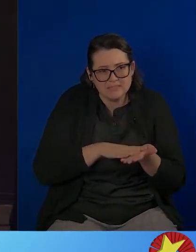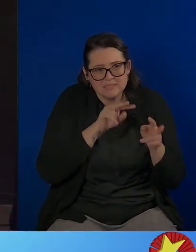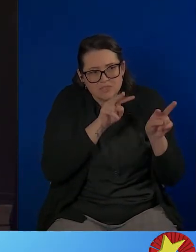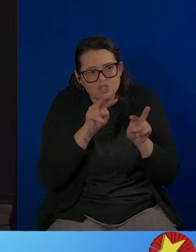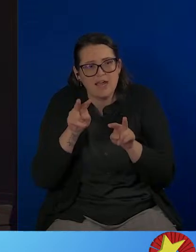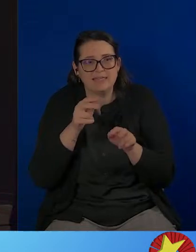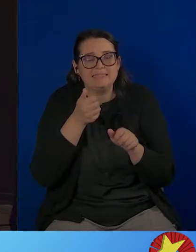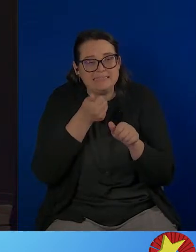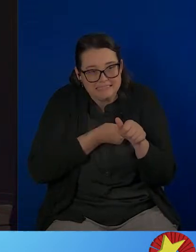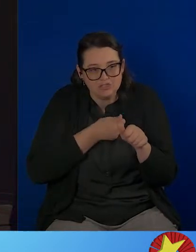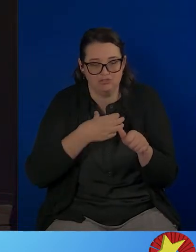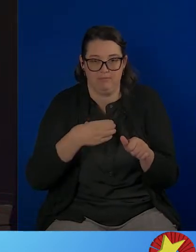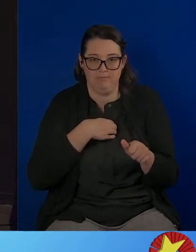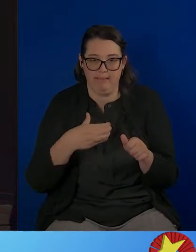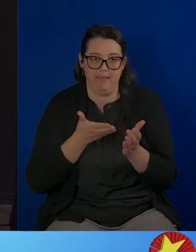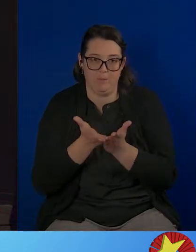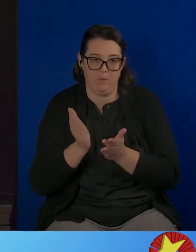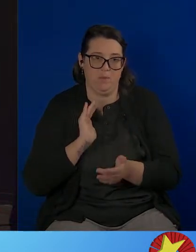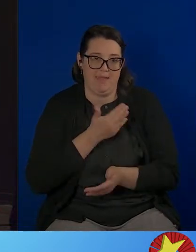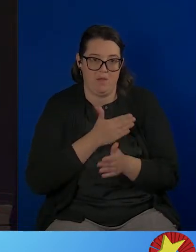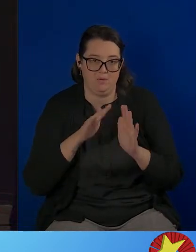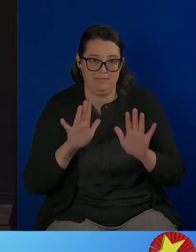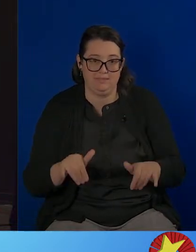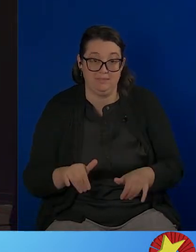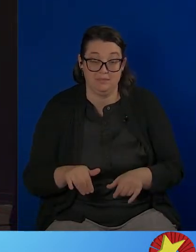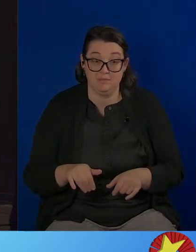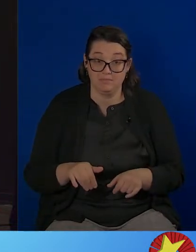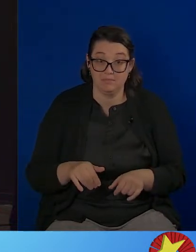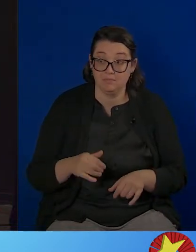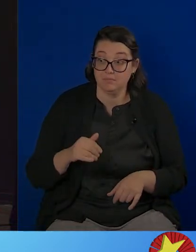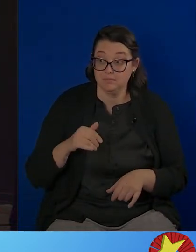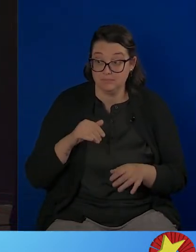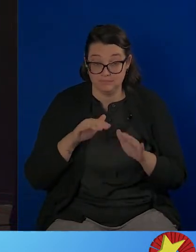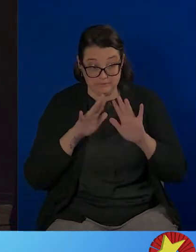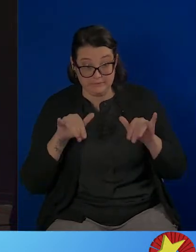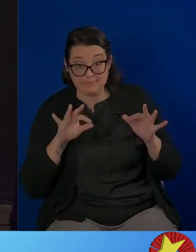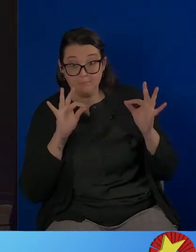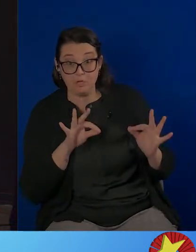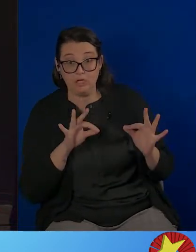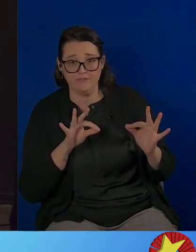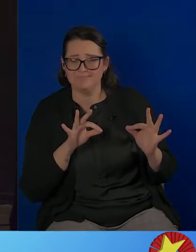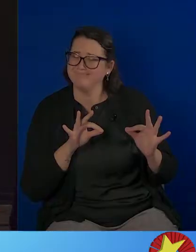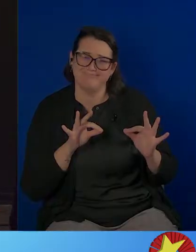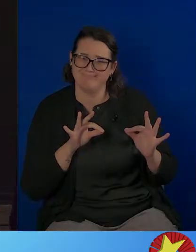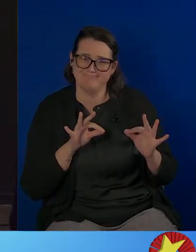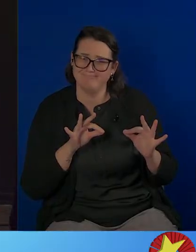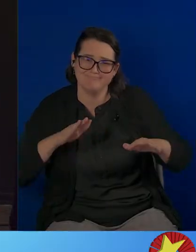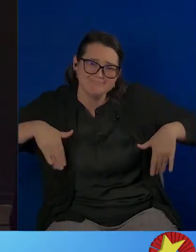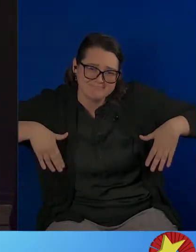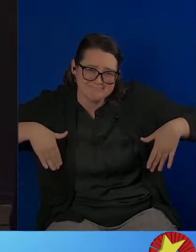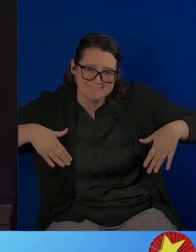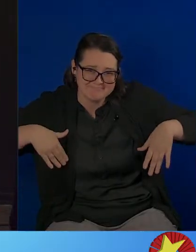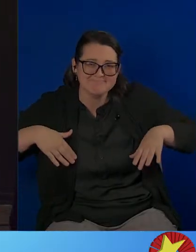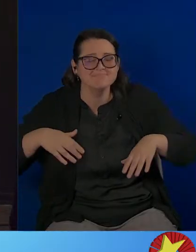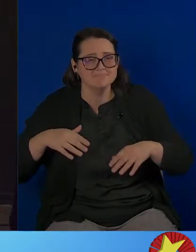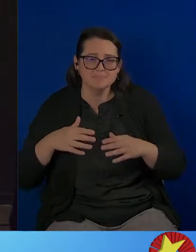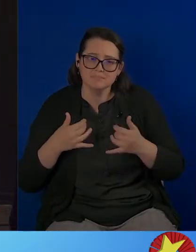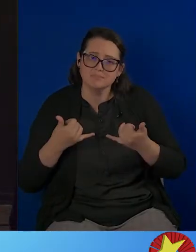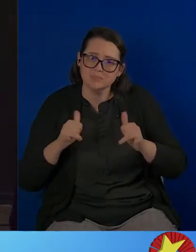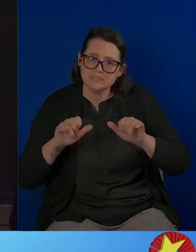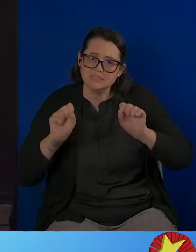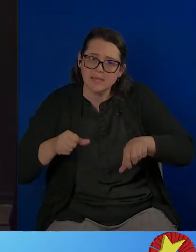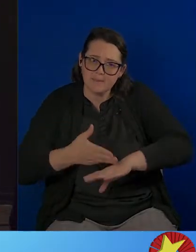system. Is it perfect? Not quite. We still have a lot of room to improve.